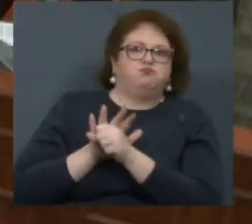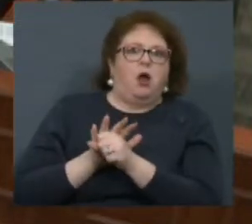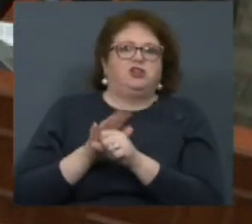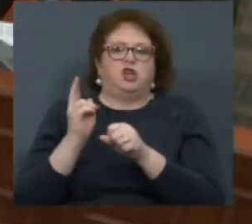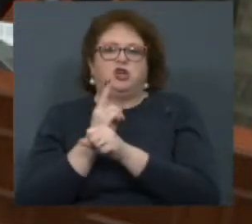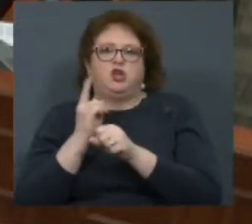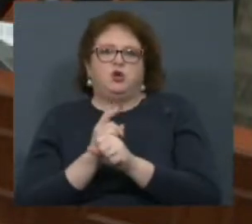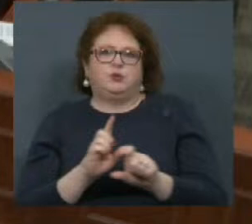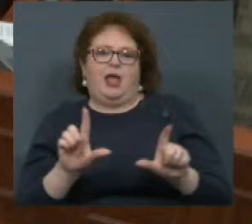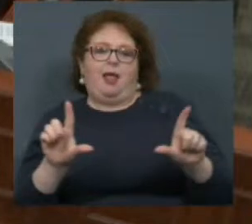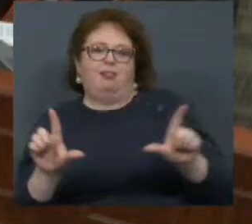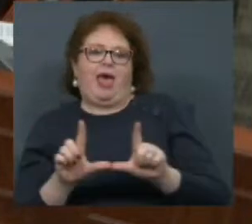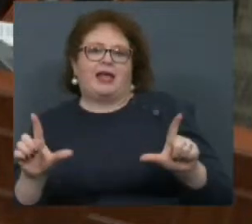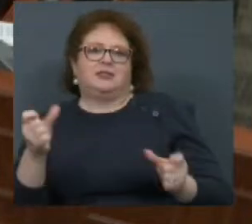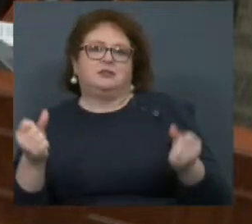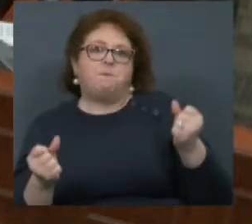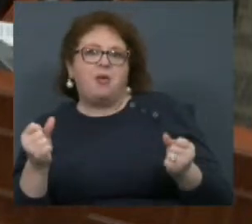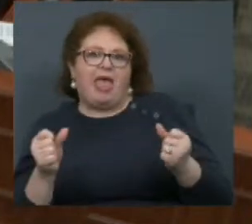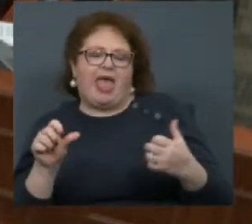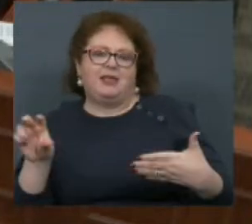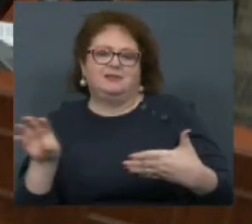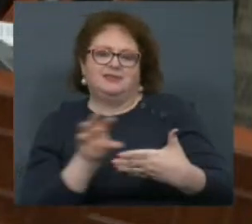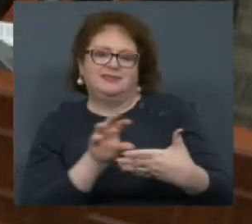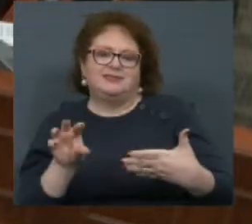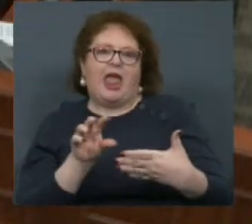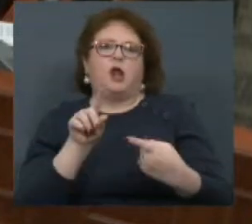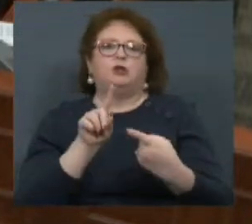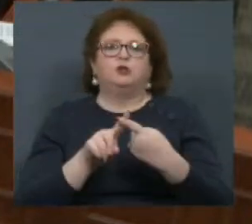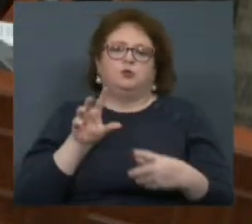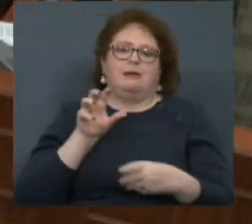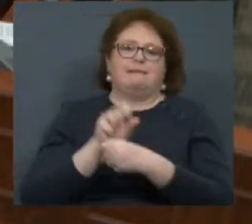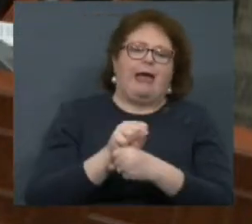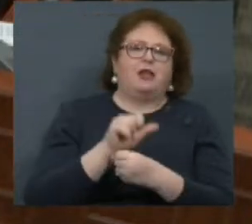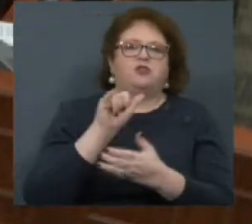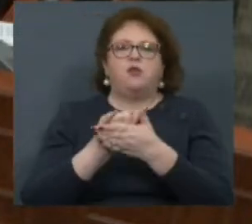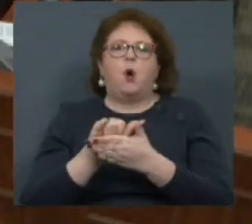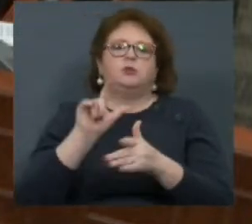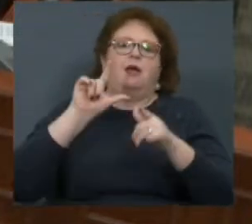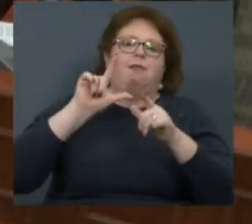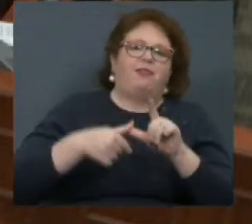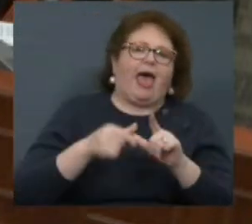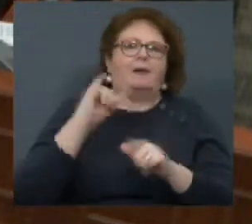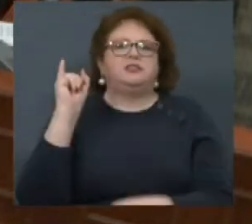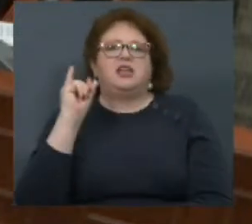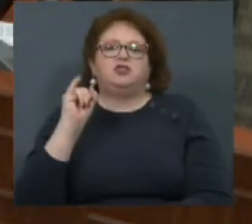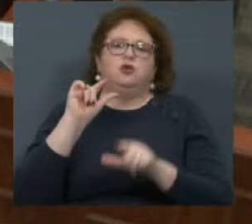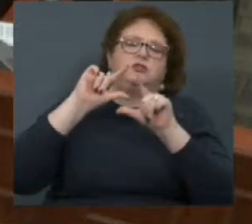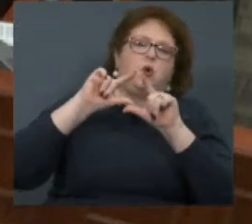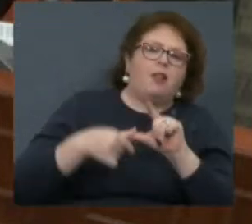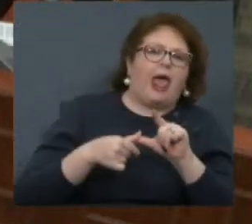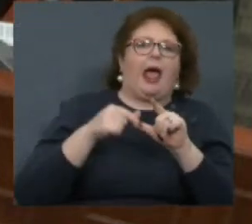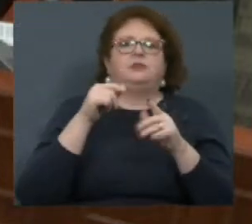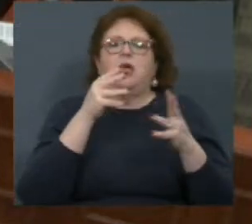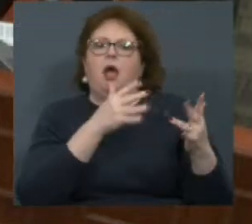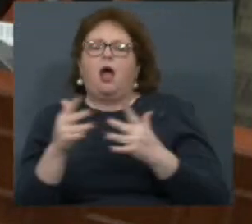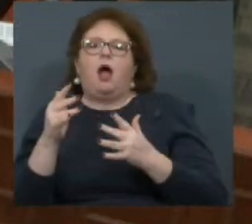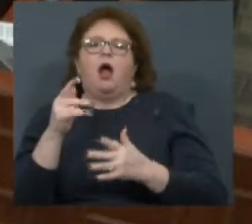plate scanners to catch people on lapsed insurance and stuff like that. And to y'all, that doesn't sound bad, but when somebody's